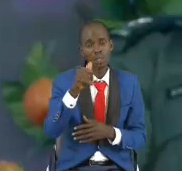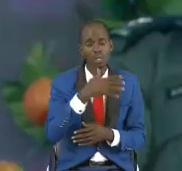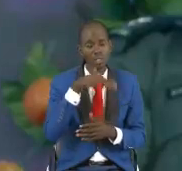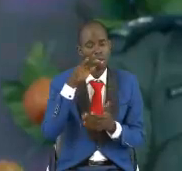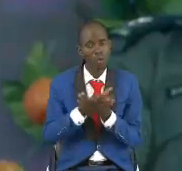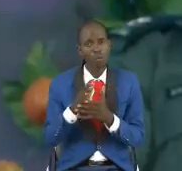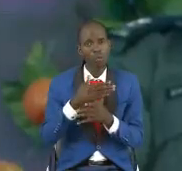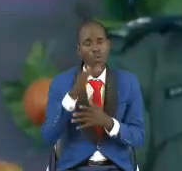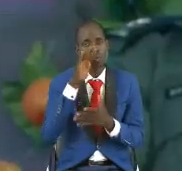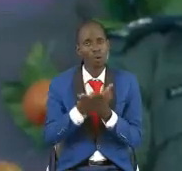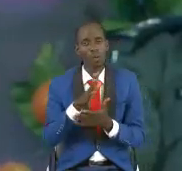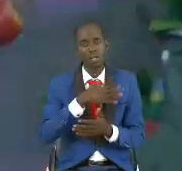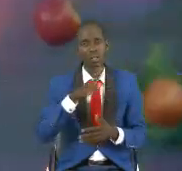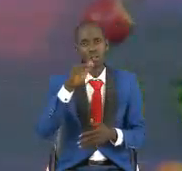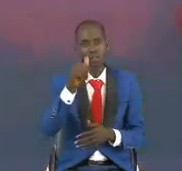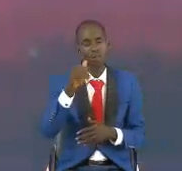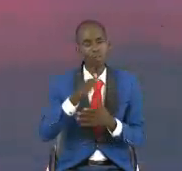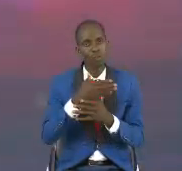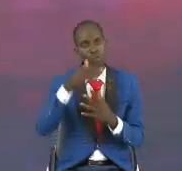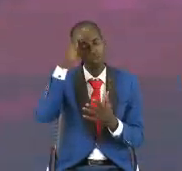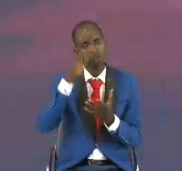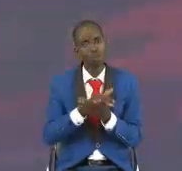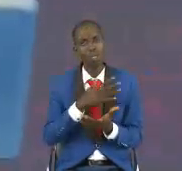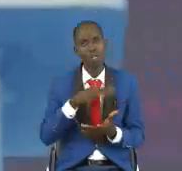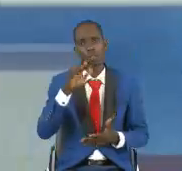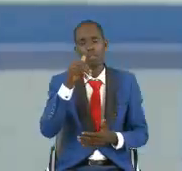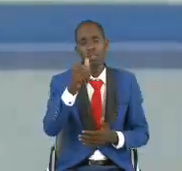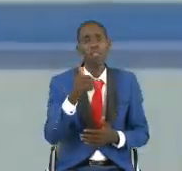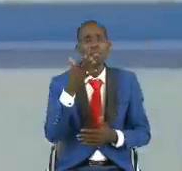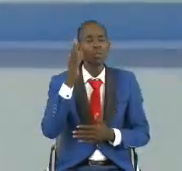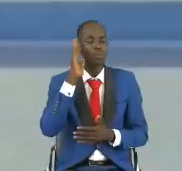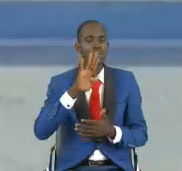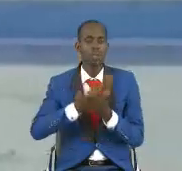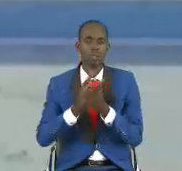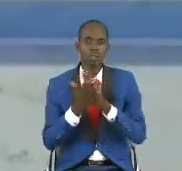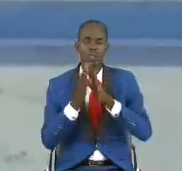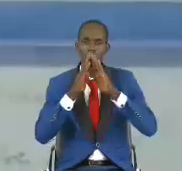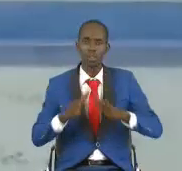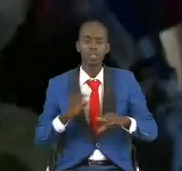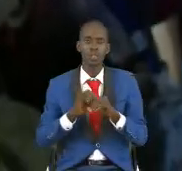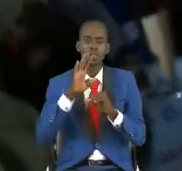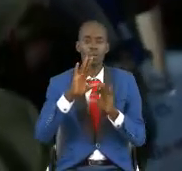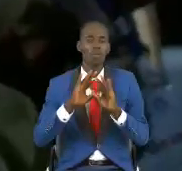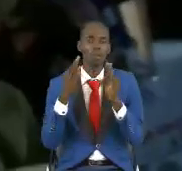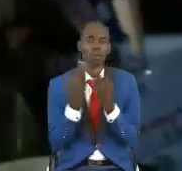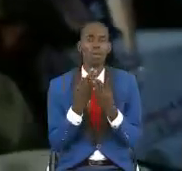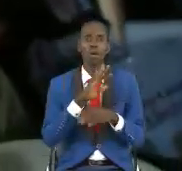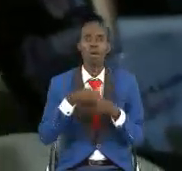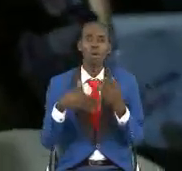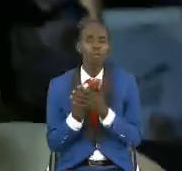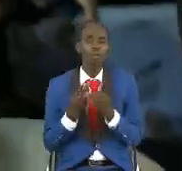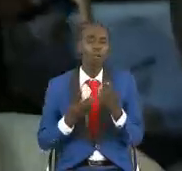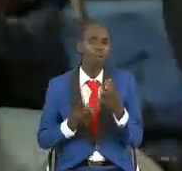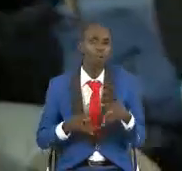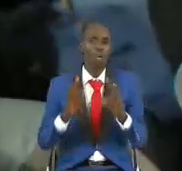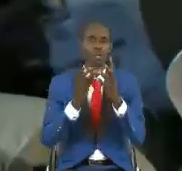and between your husband and yourself. There'll be peace in your family. There'll be peace all the way through. And all the things that torment